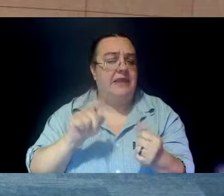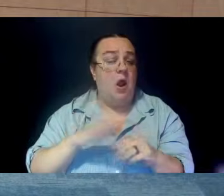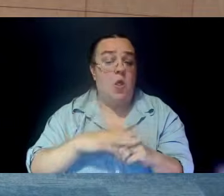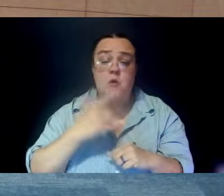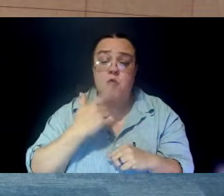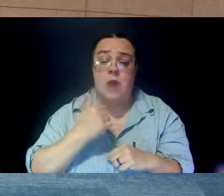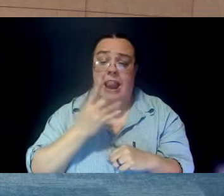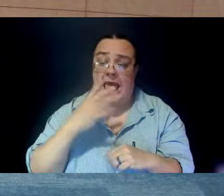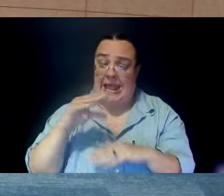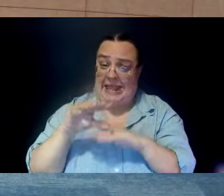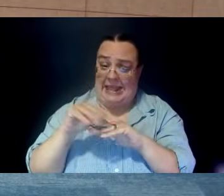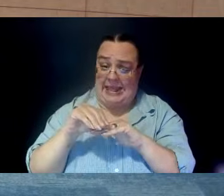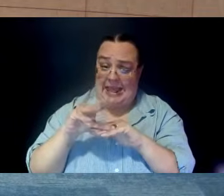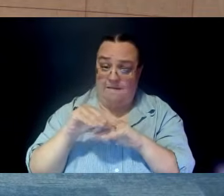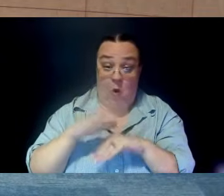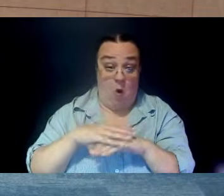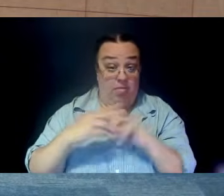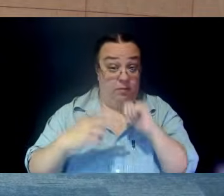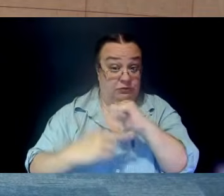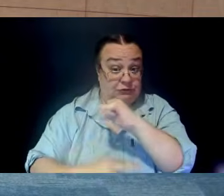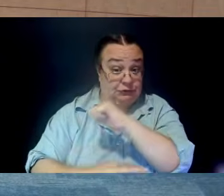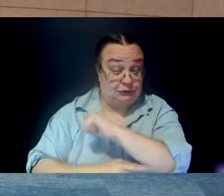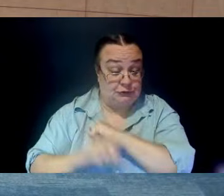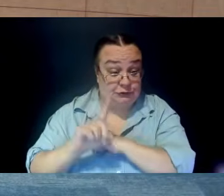bridge? So